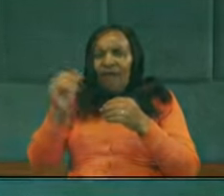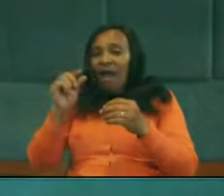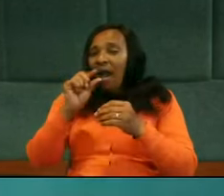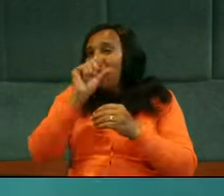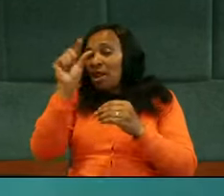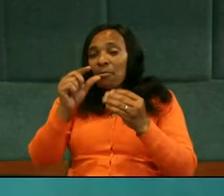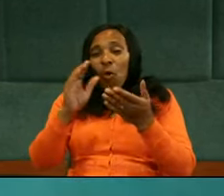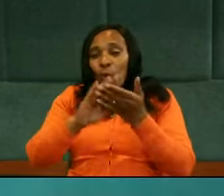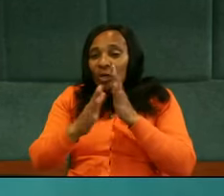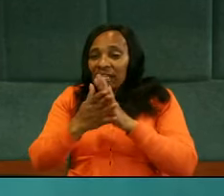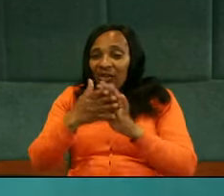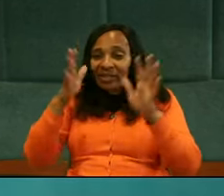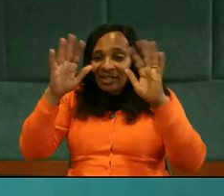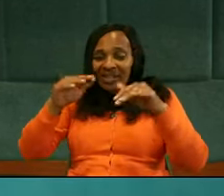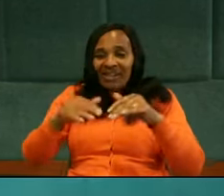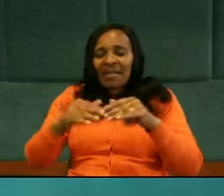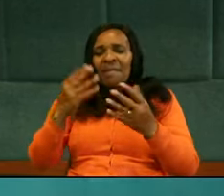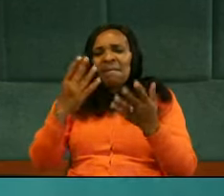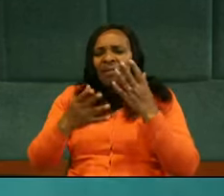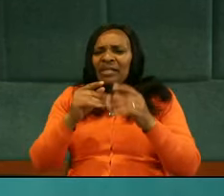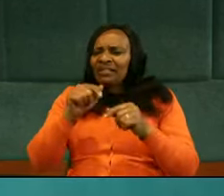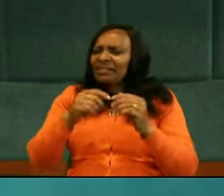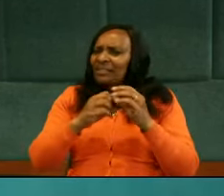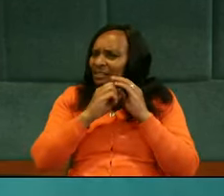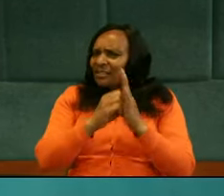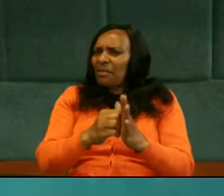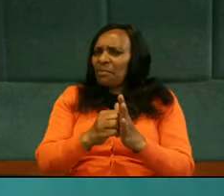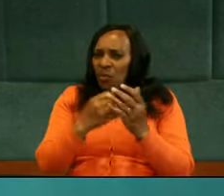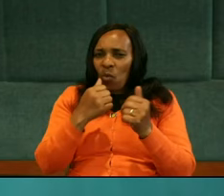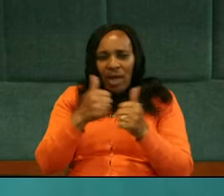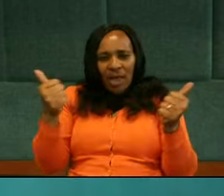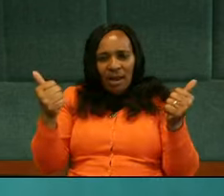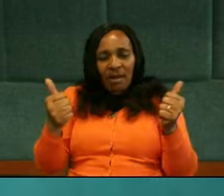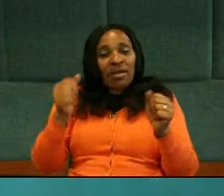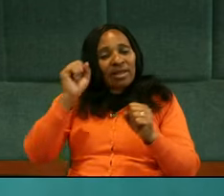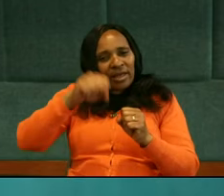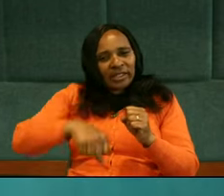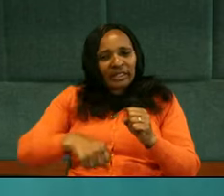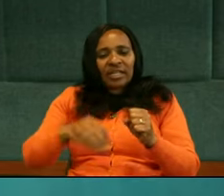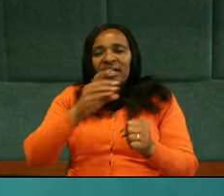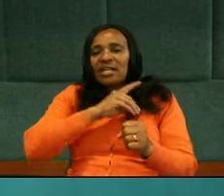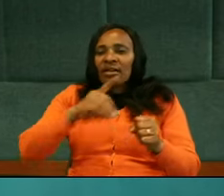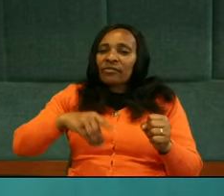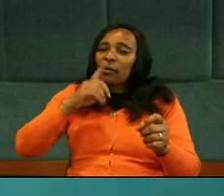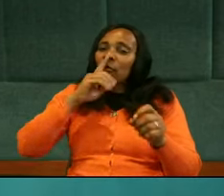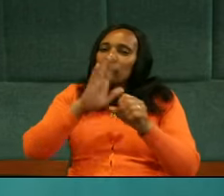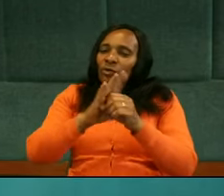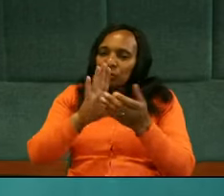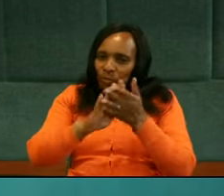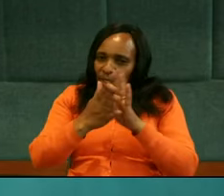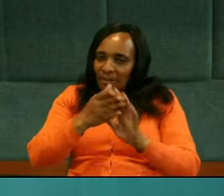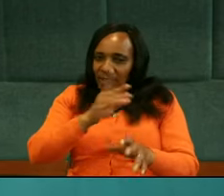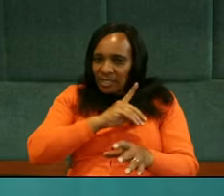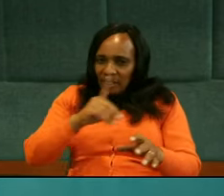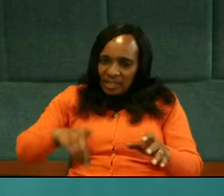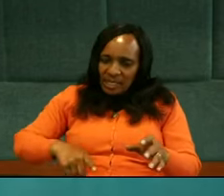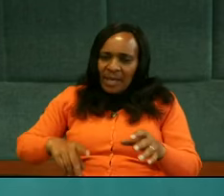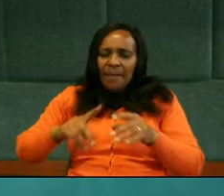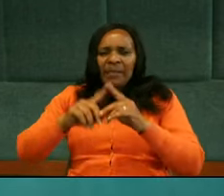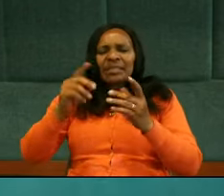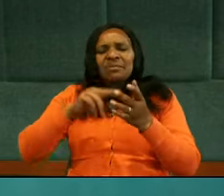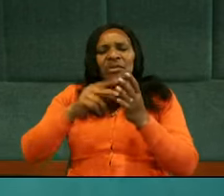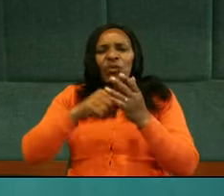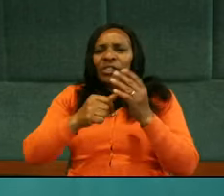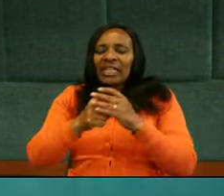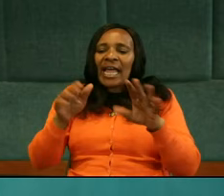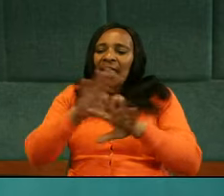rain. Yeah. And so maybe this was an example that, yes, David was promised to be king. However, that doesn't mean